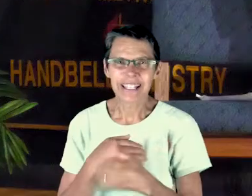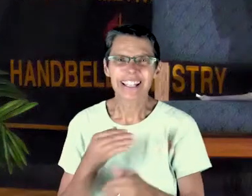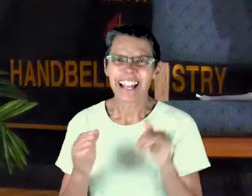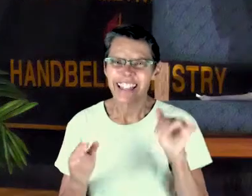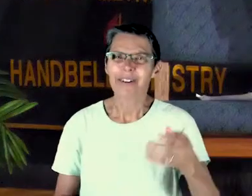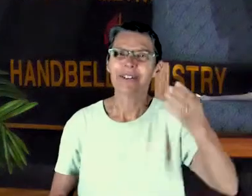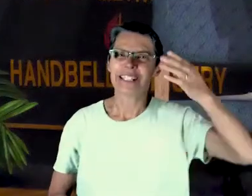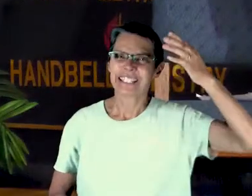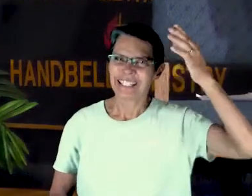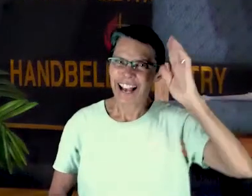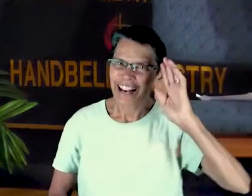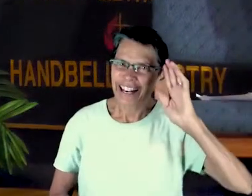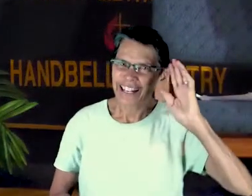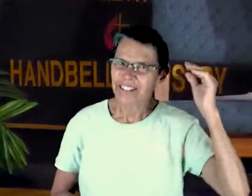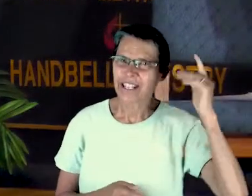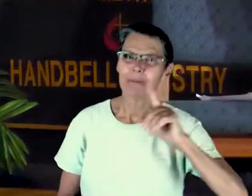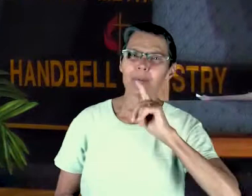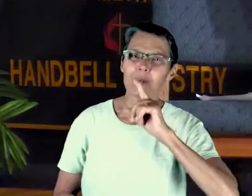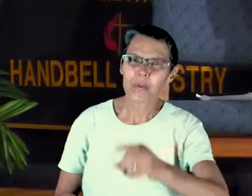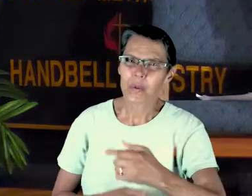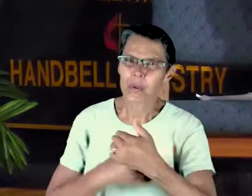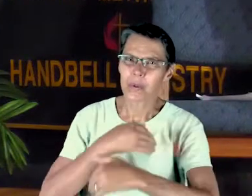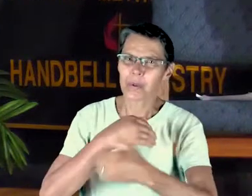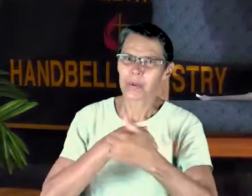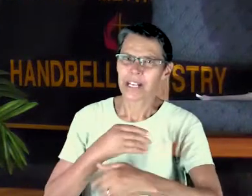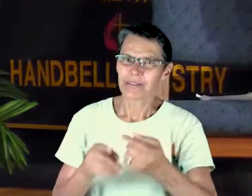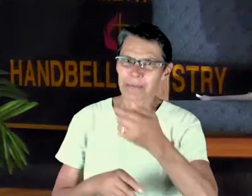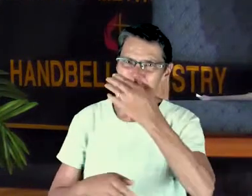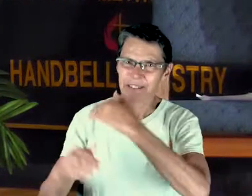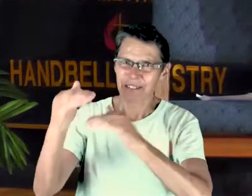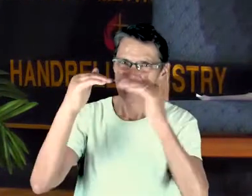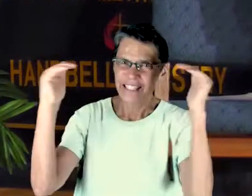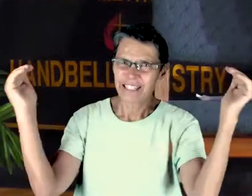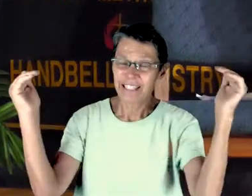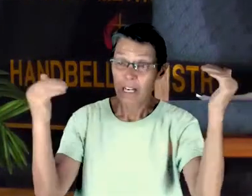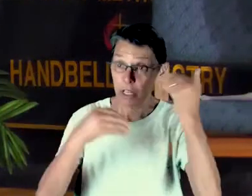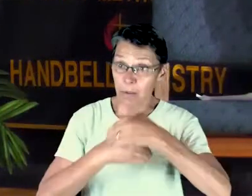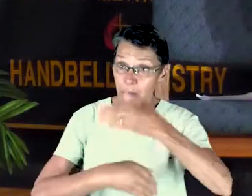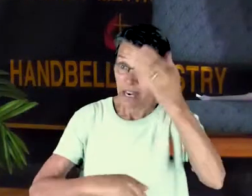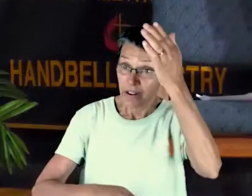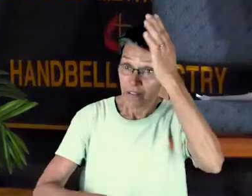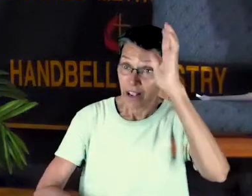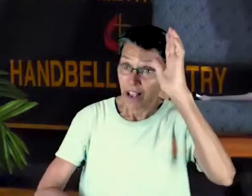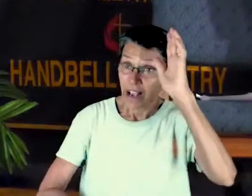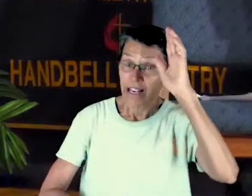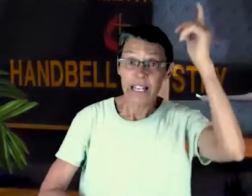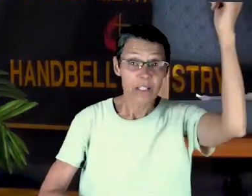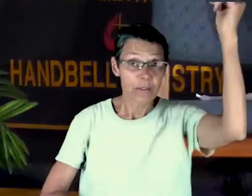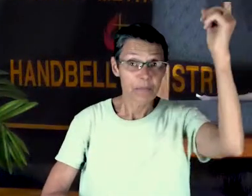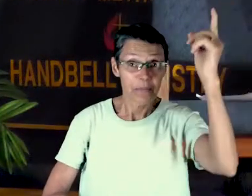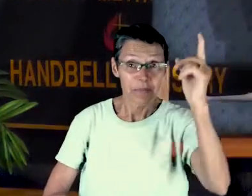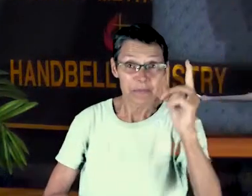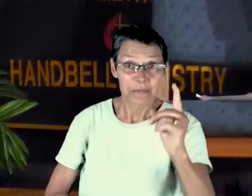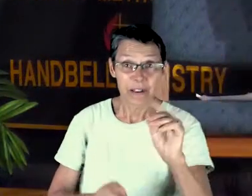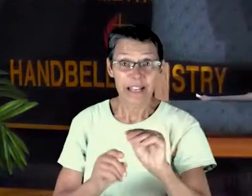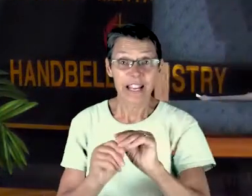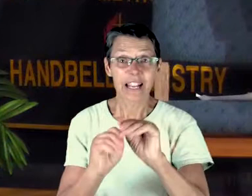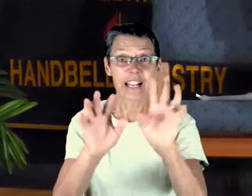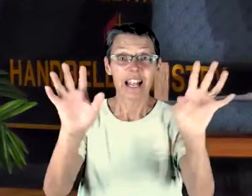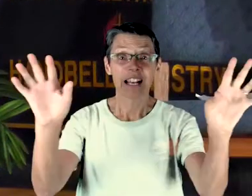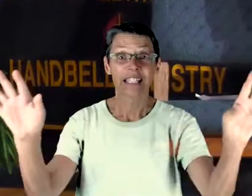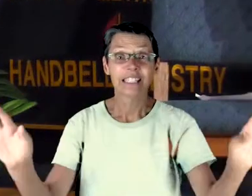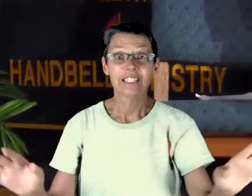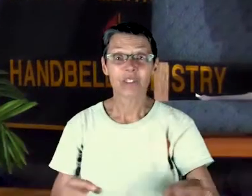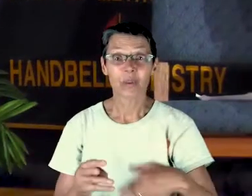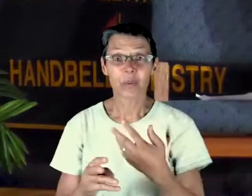heaven, but it was my Father who gives you the true bread from heaven. For the bread of God is that which comes down from heaven and gives